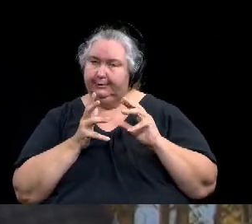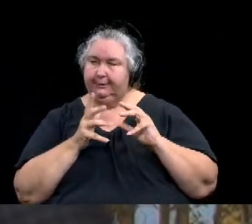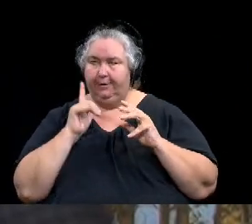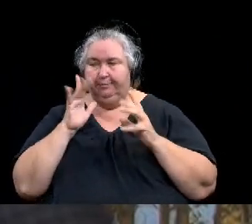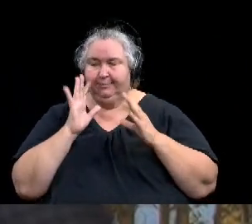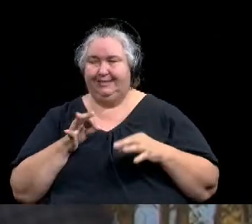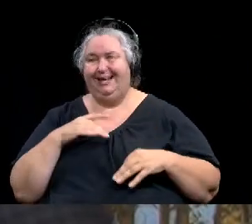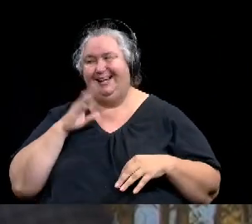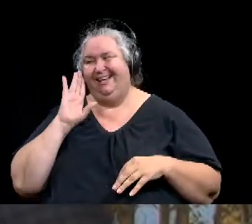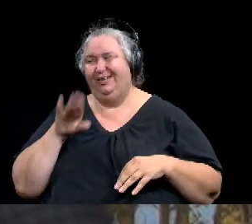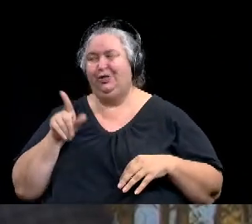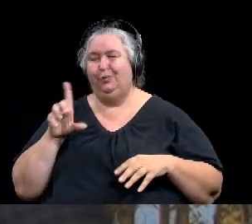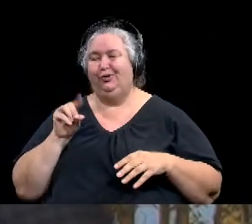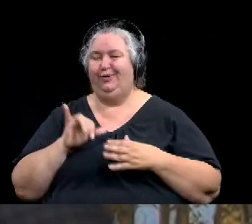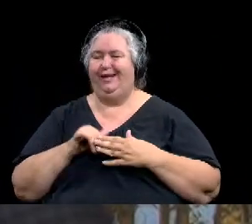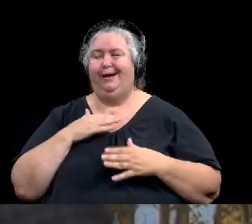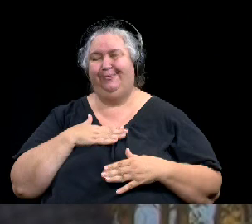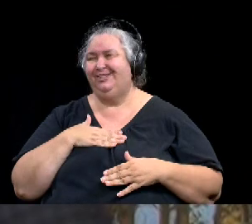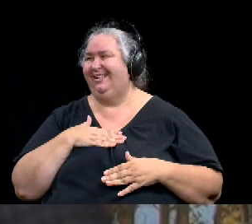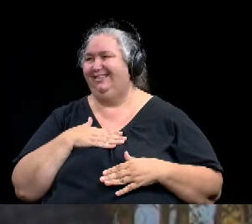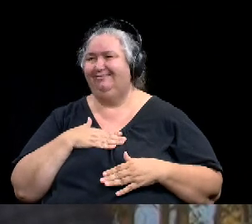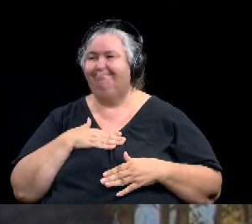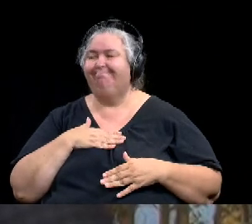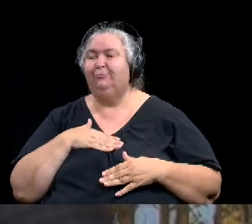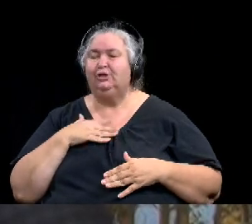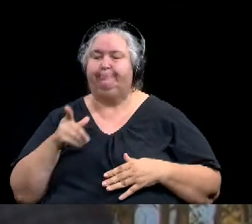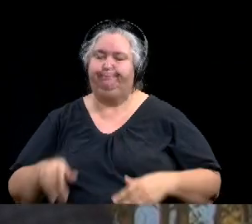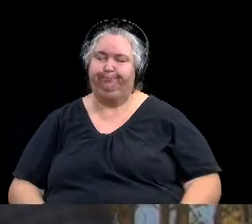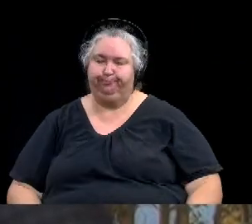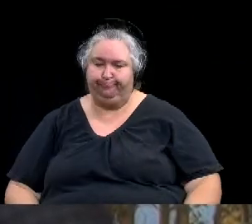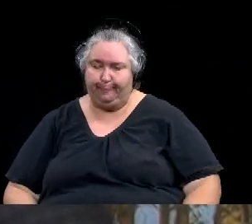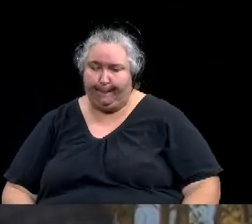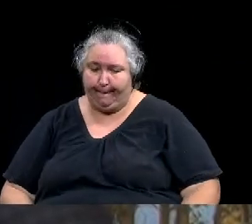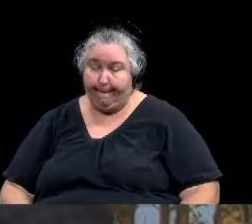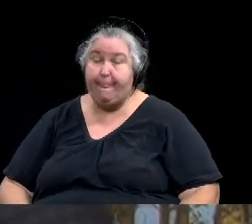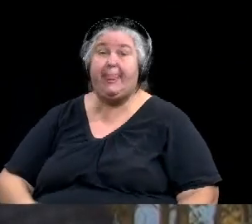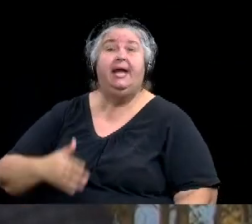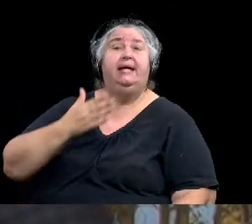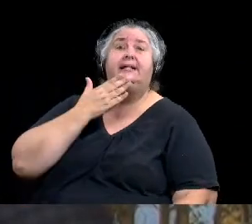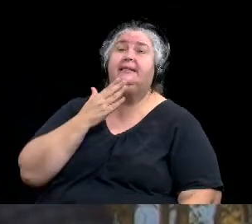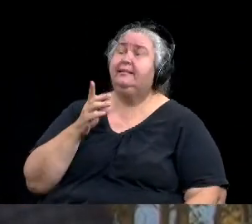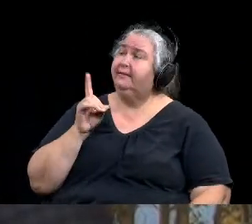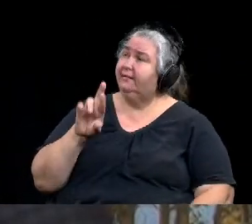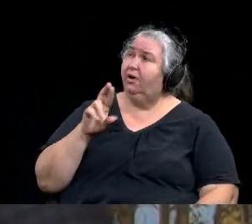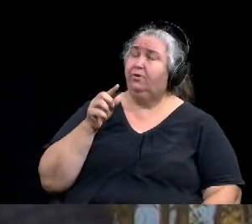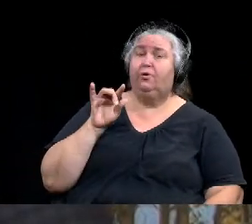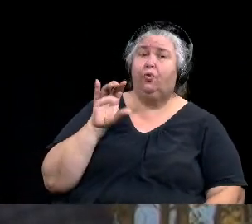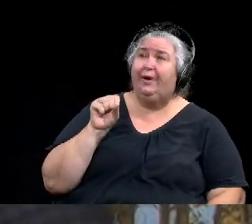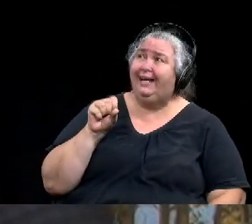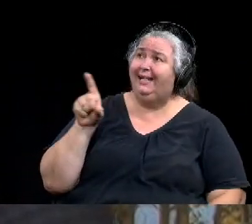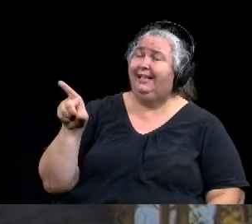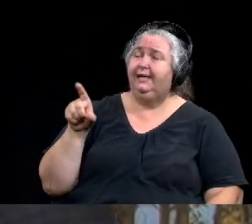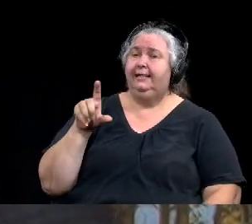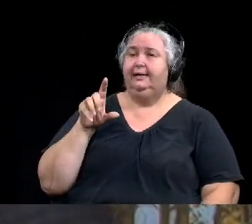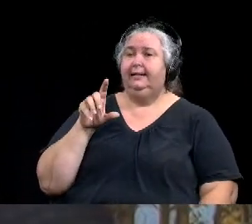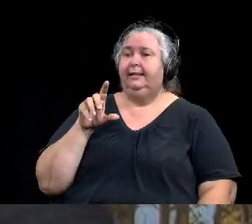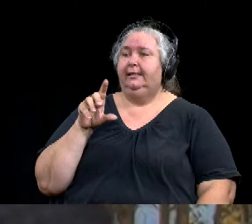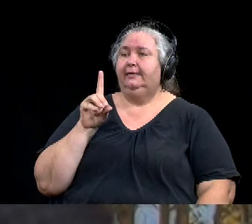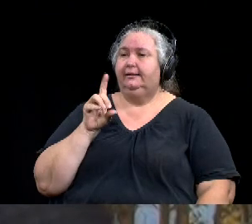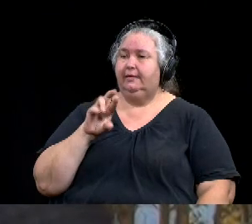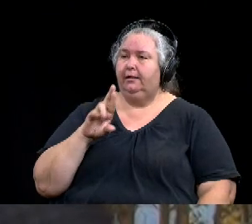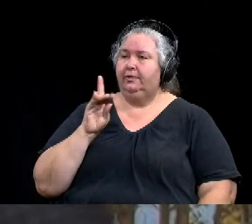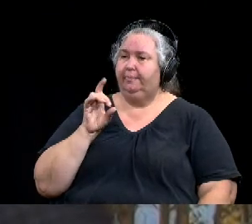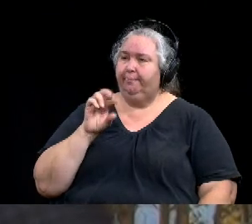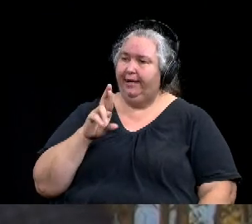know that you will do that. I appreciate you. I want to thank Dr. Griggs and Dr. Becker and